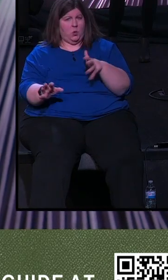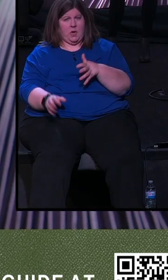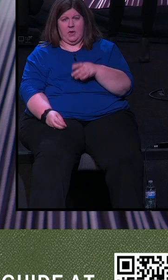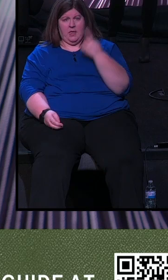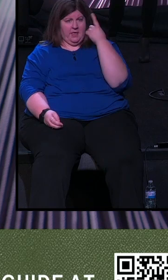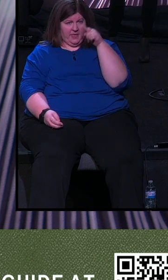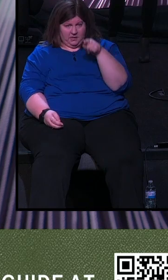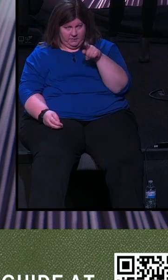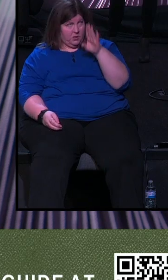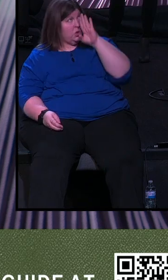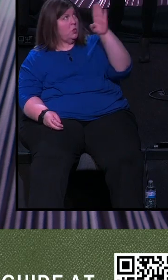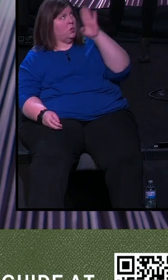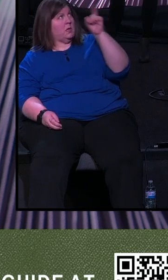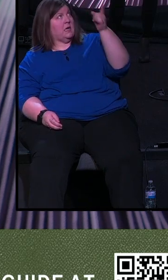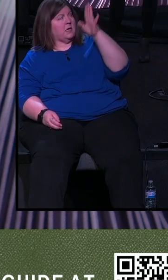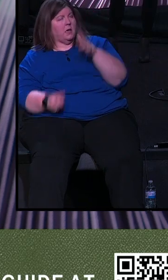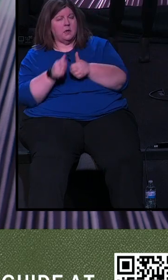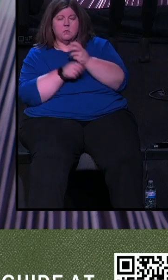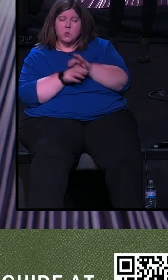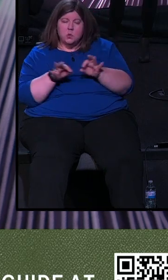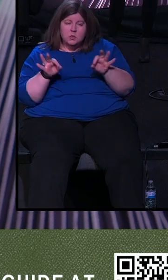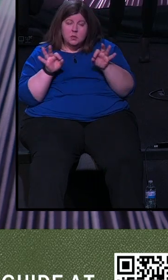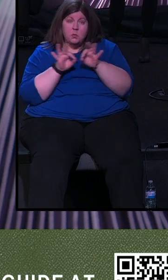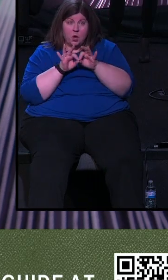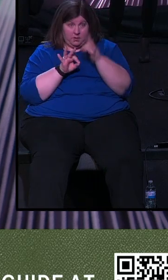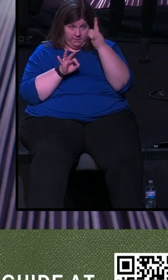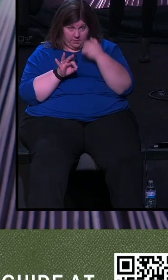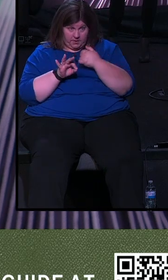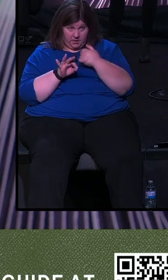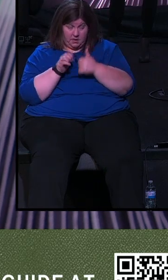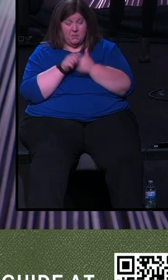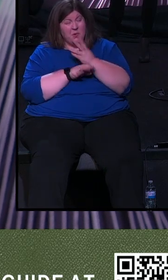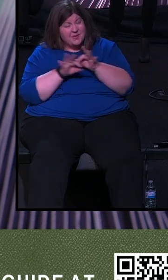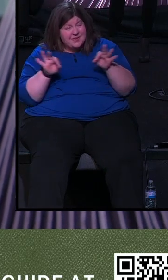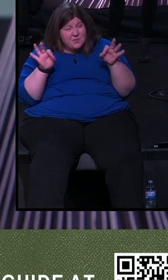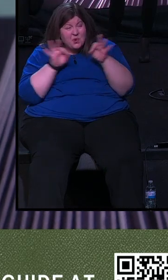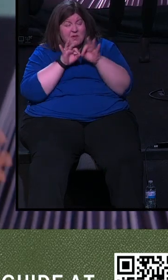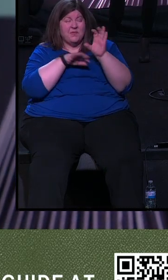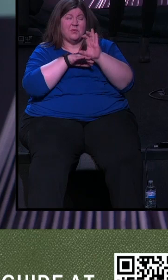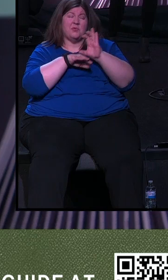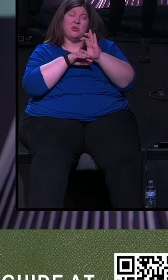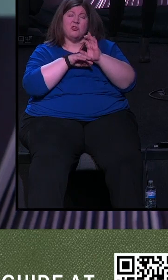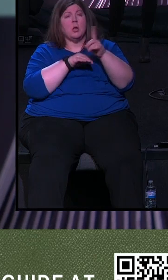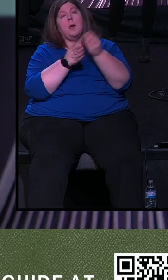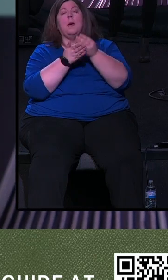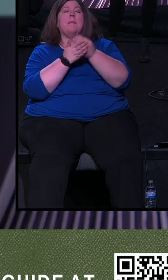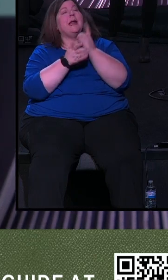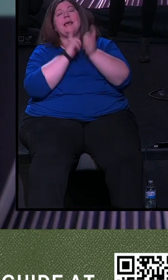card is between you and God, because the most important thing to me and the most important thing to our church is not that you would give money to